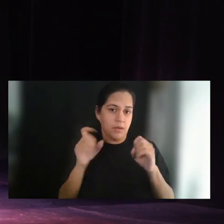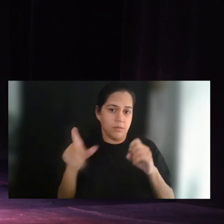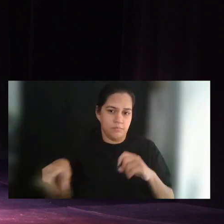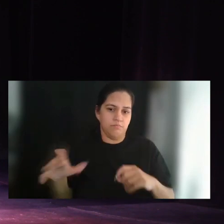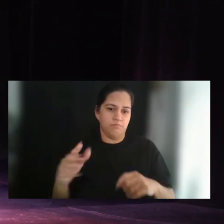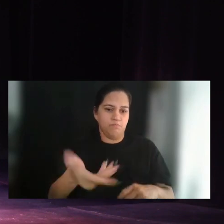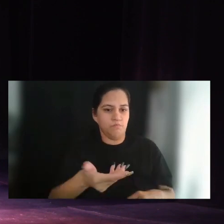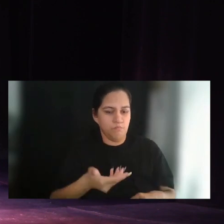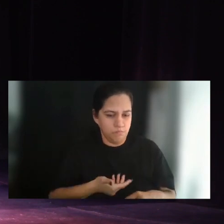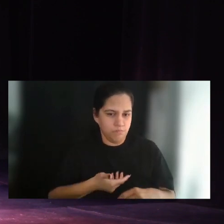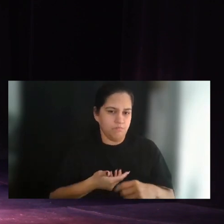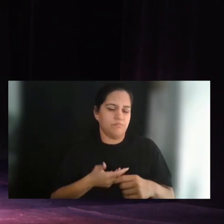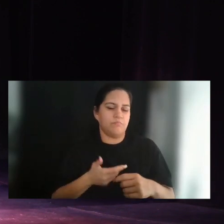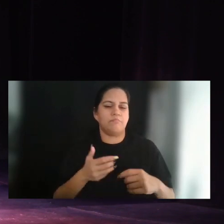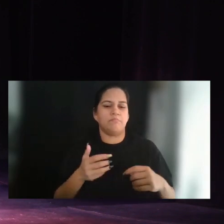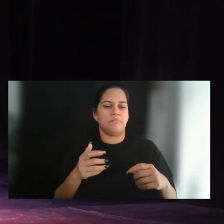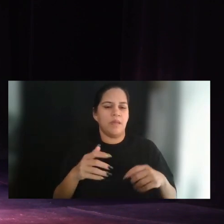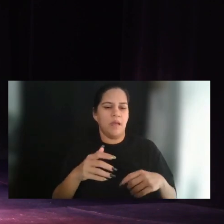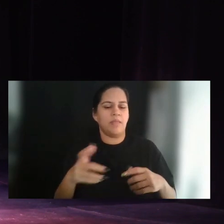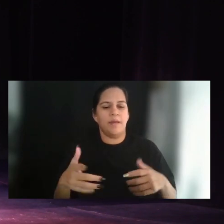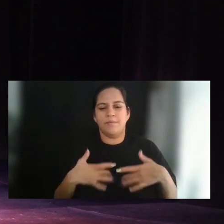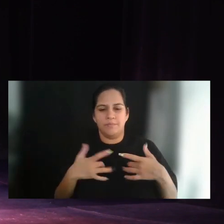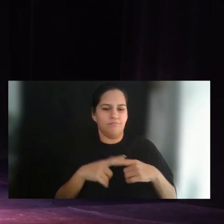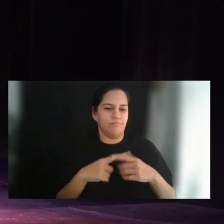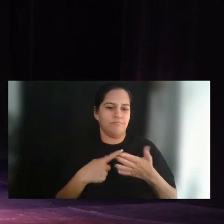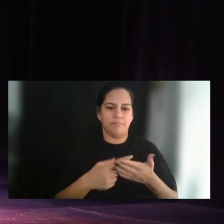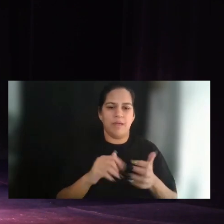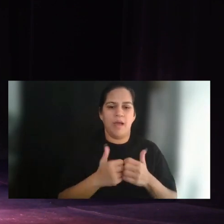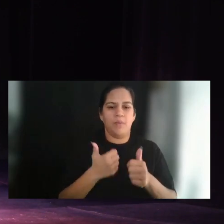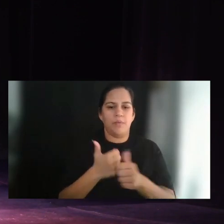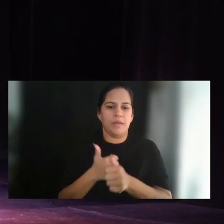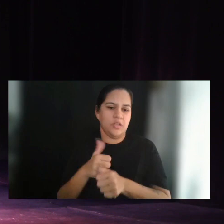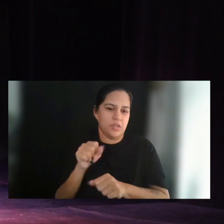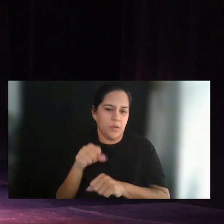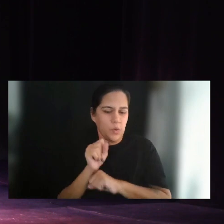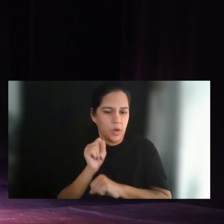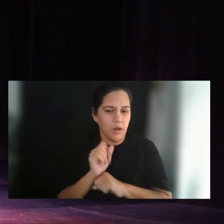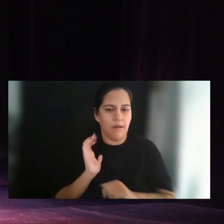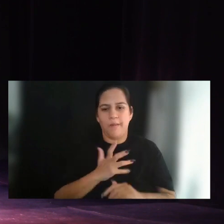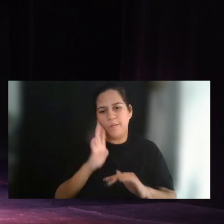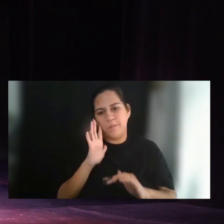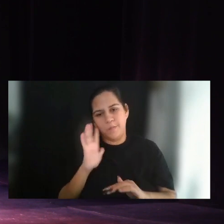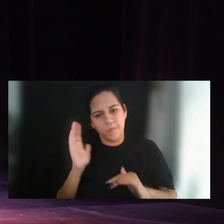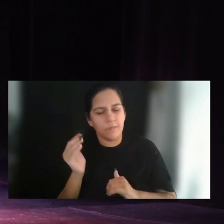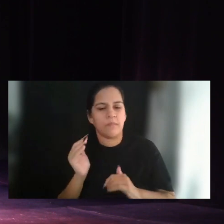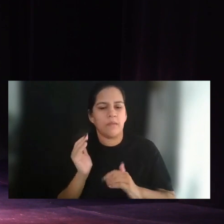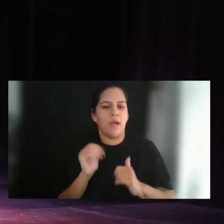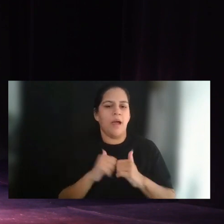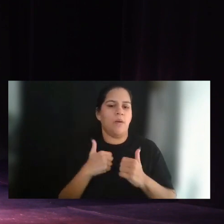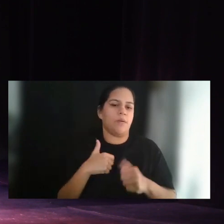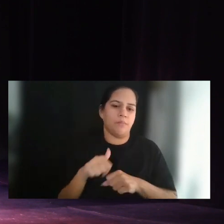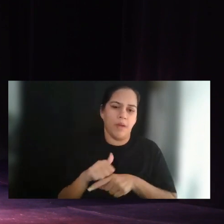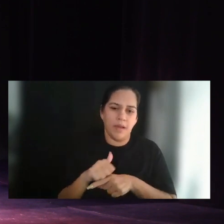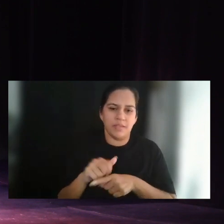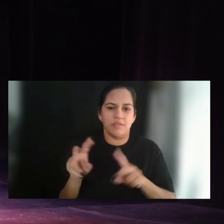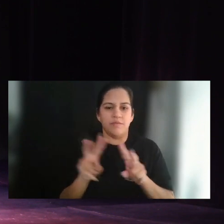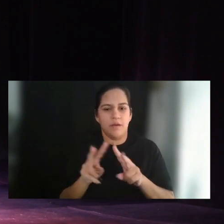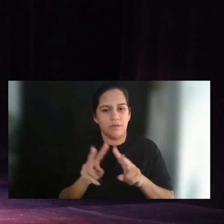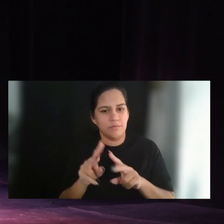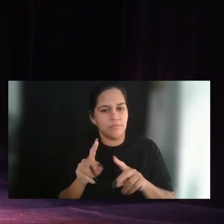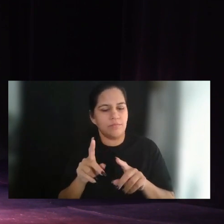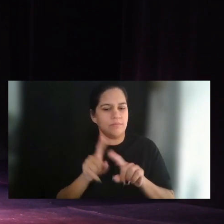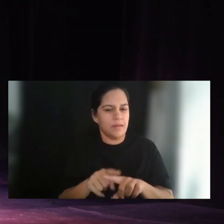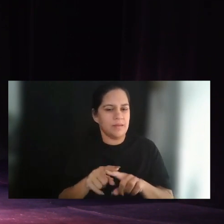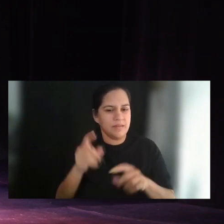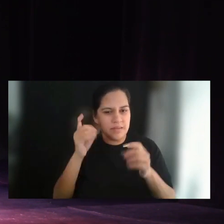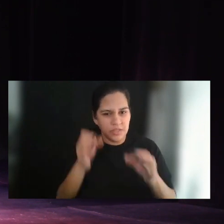and they were thrilled to discuss the ways we each worked, our expectations, how we would practice values-based decision-making, how we would handle conflict